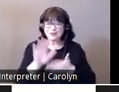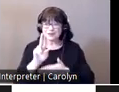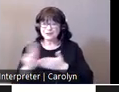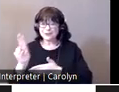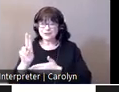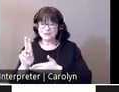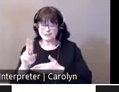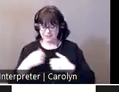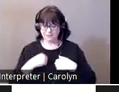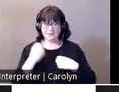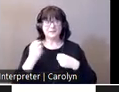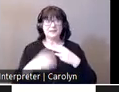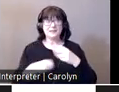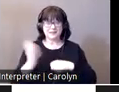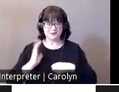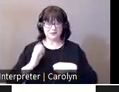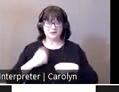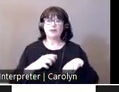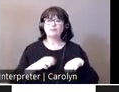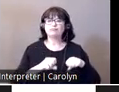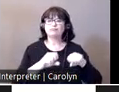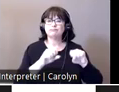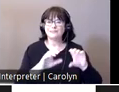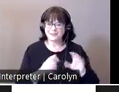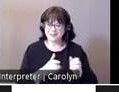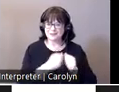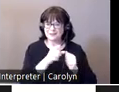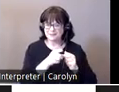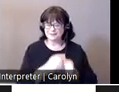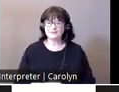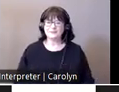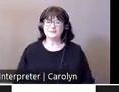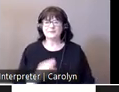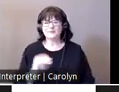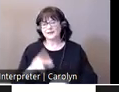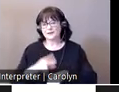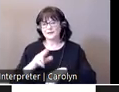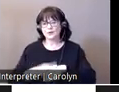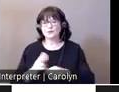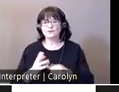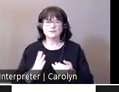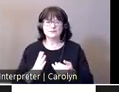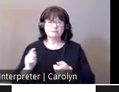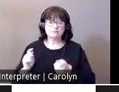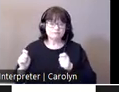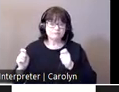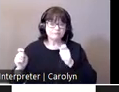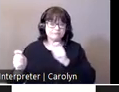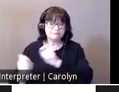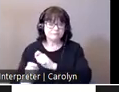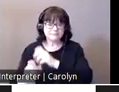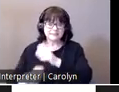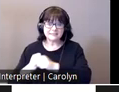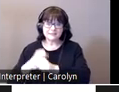network many years ago. And so moving with the times, of course, Contact Nord has also moved into the realm of